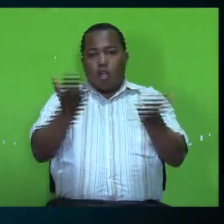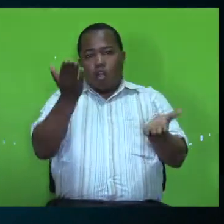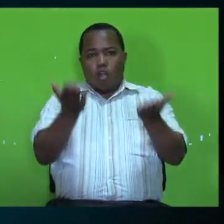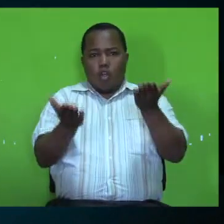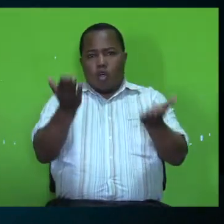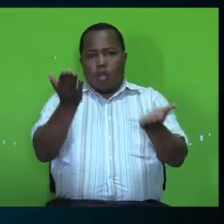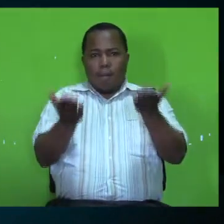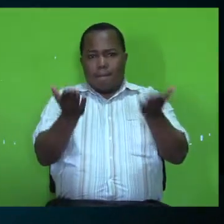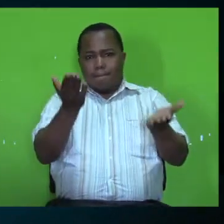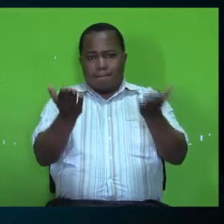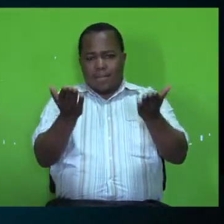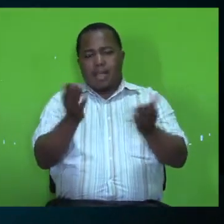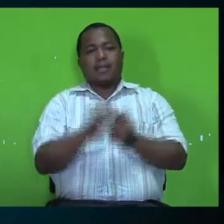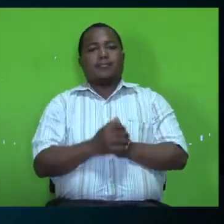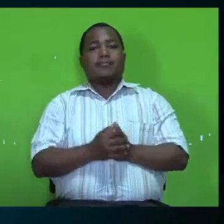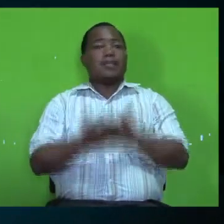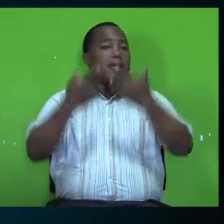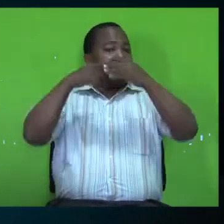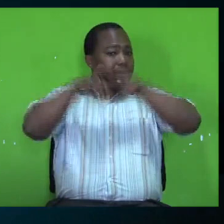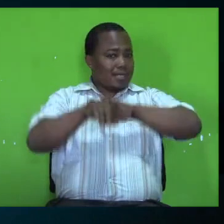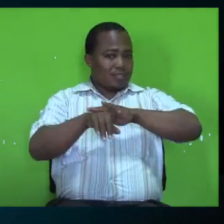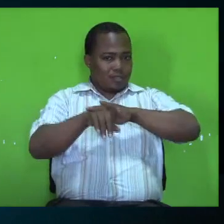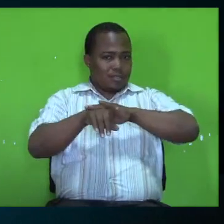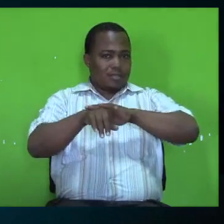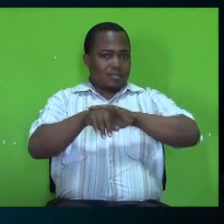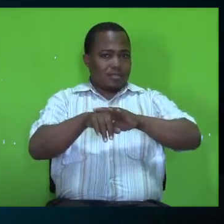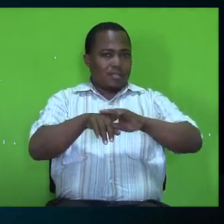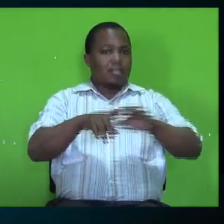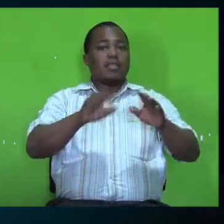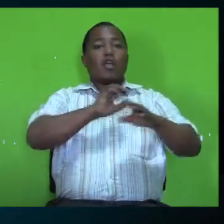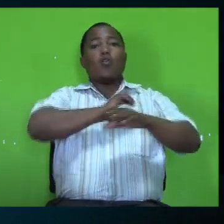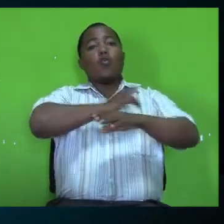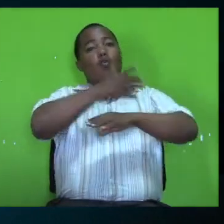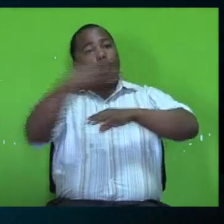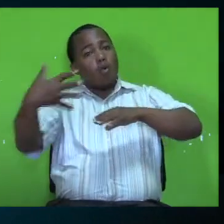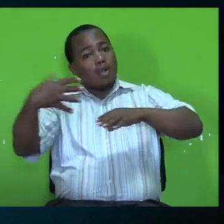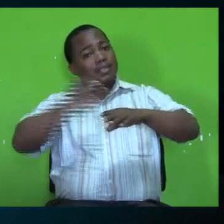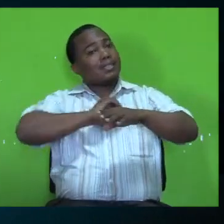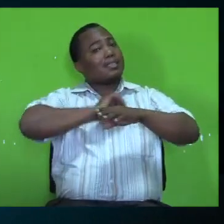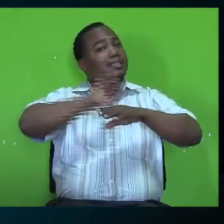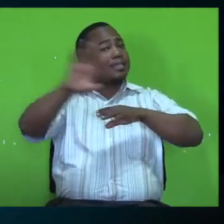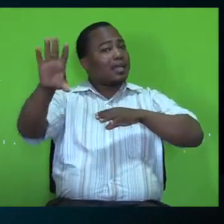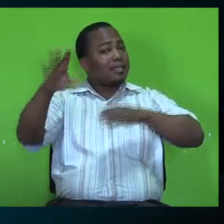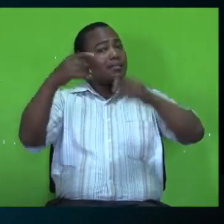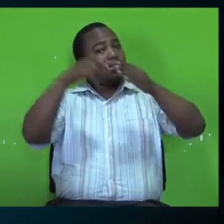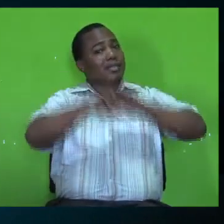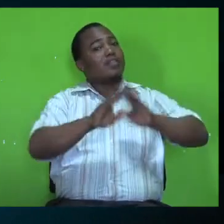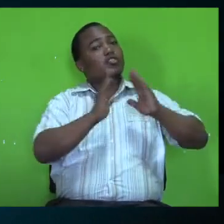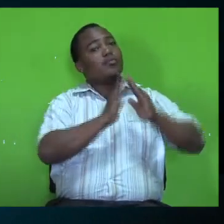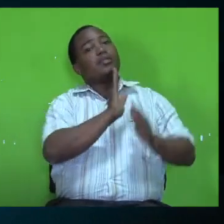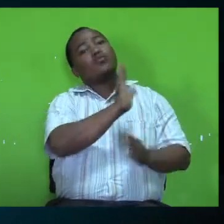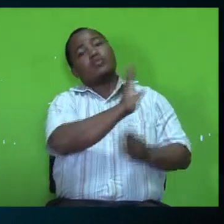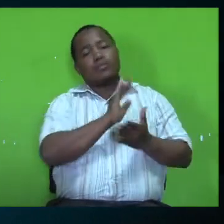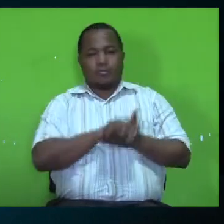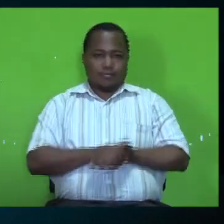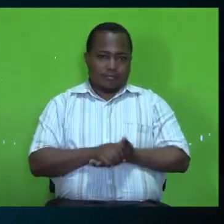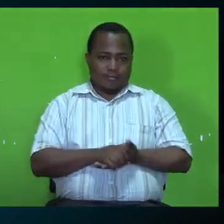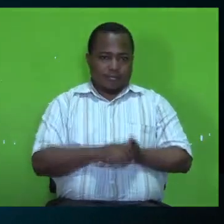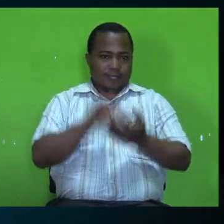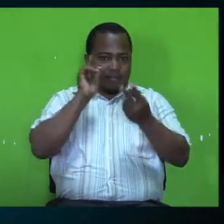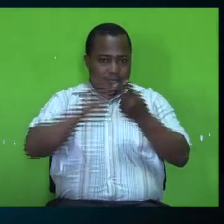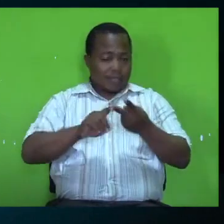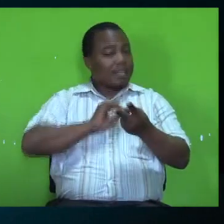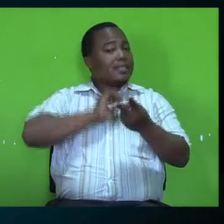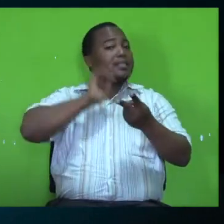compare and contrast between the water transport system at your home and